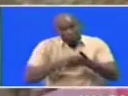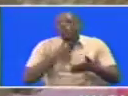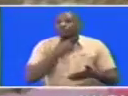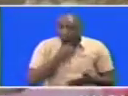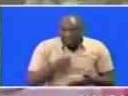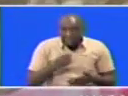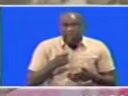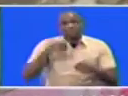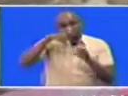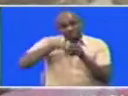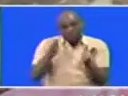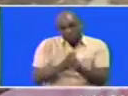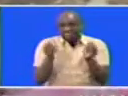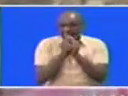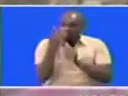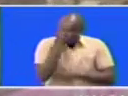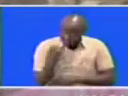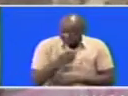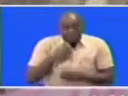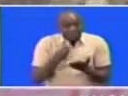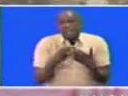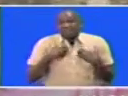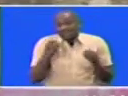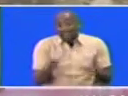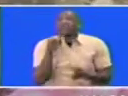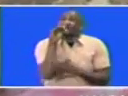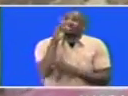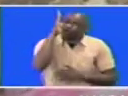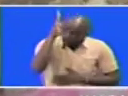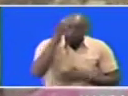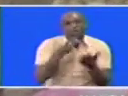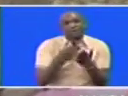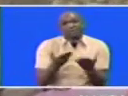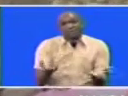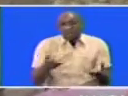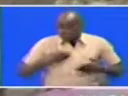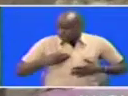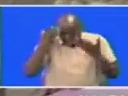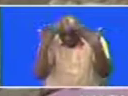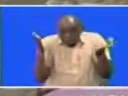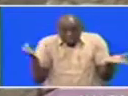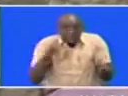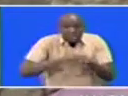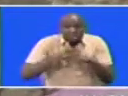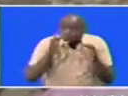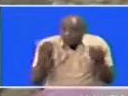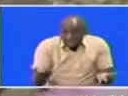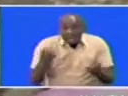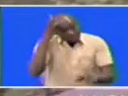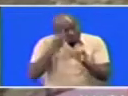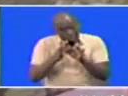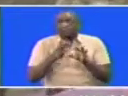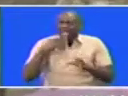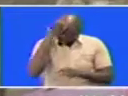for in-service on 10th April. So I came here to ask God for it because I don't know where it is going to come, but I'm